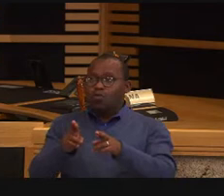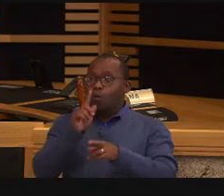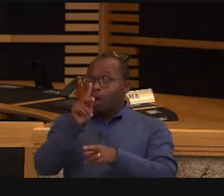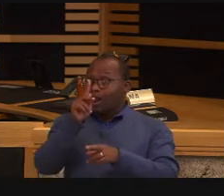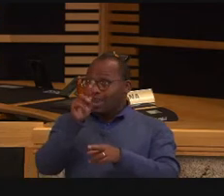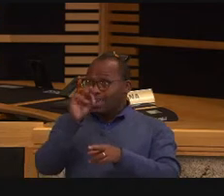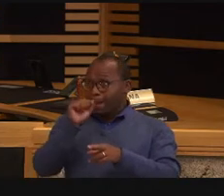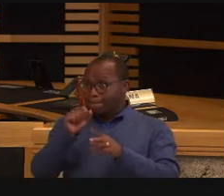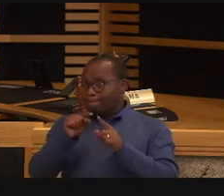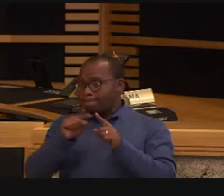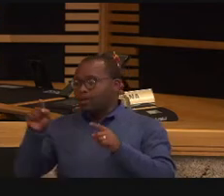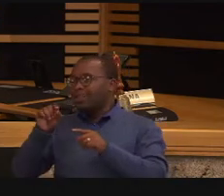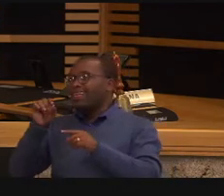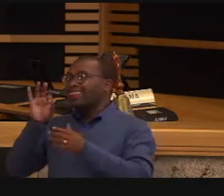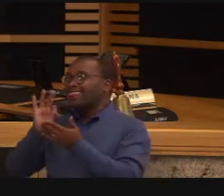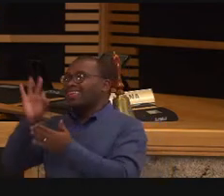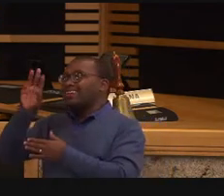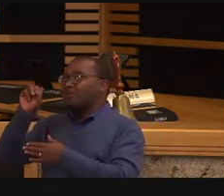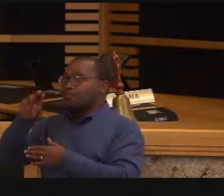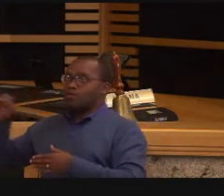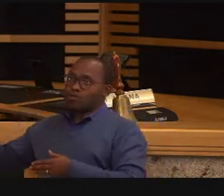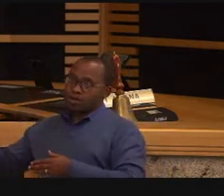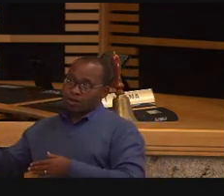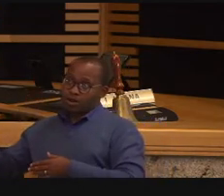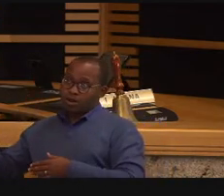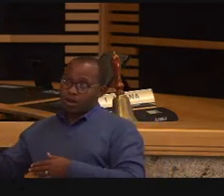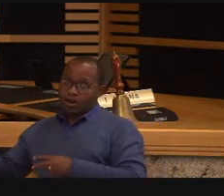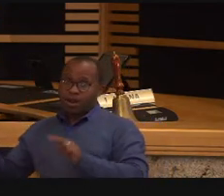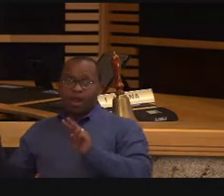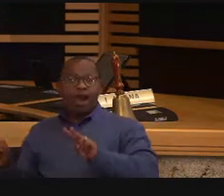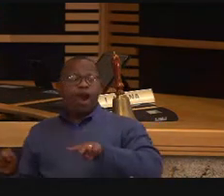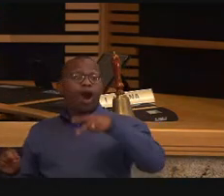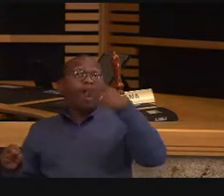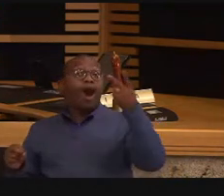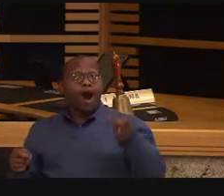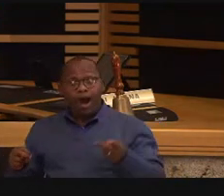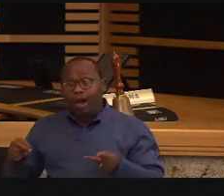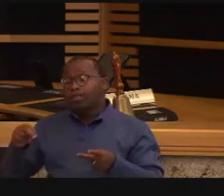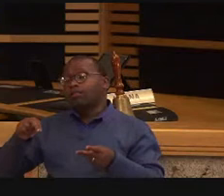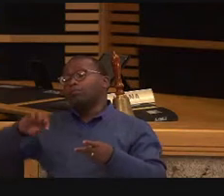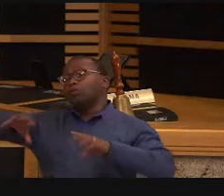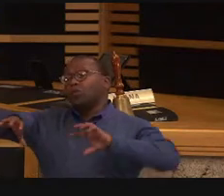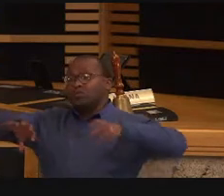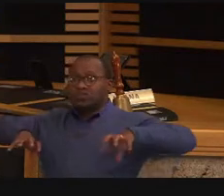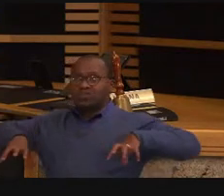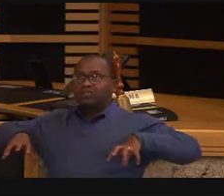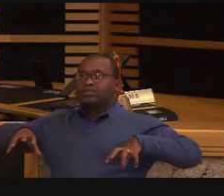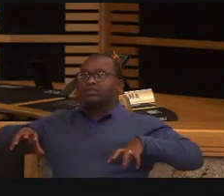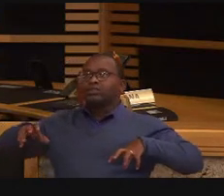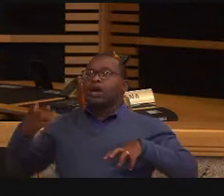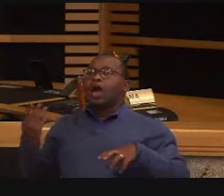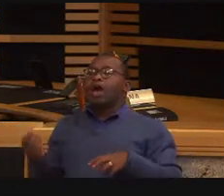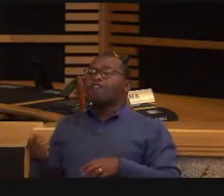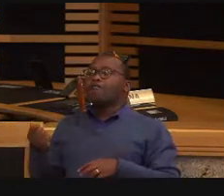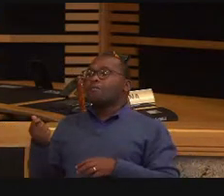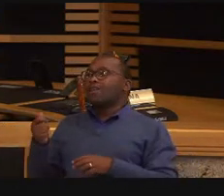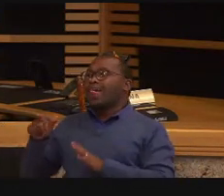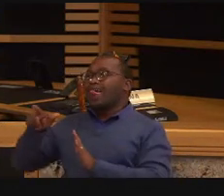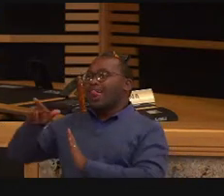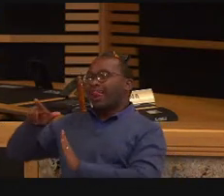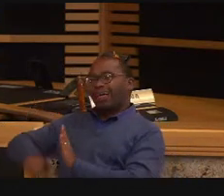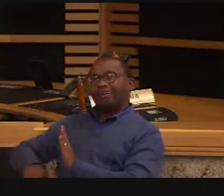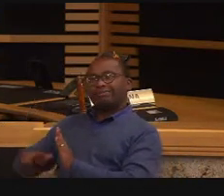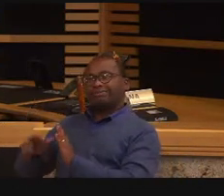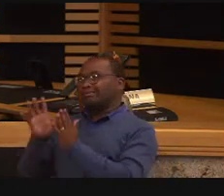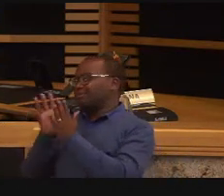go to other provinces, it is even far lesser than even a 10 million rands because of the topography that is of our own province.